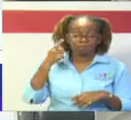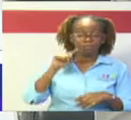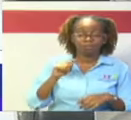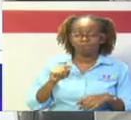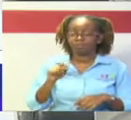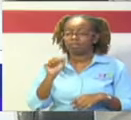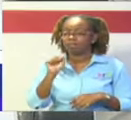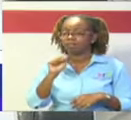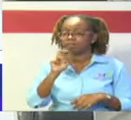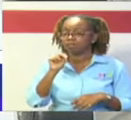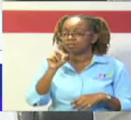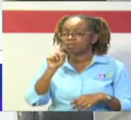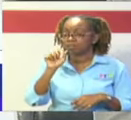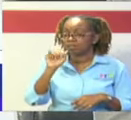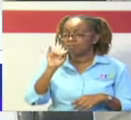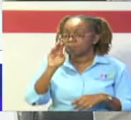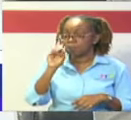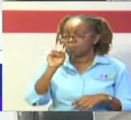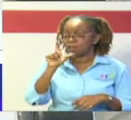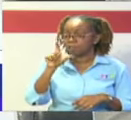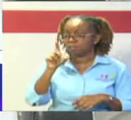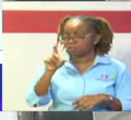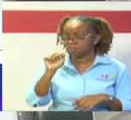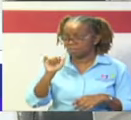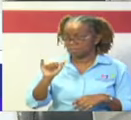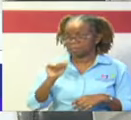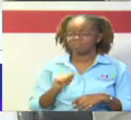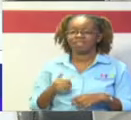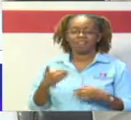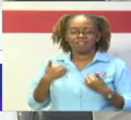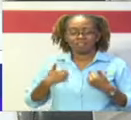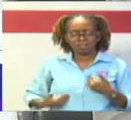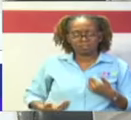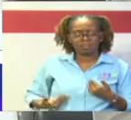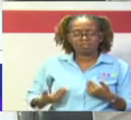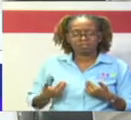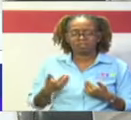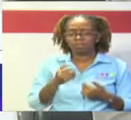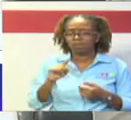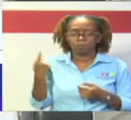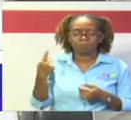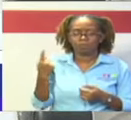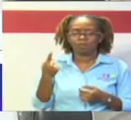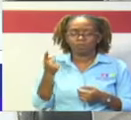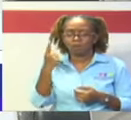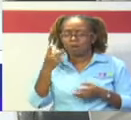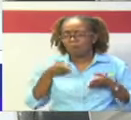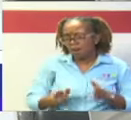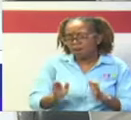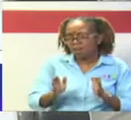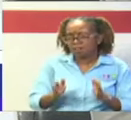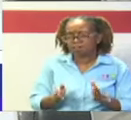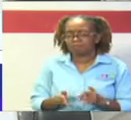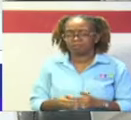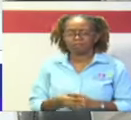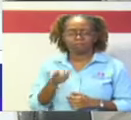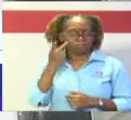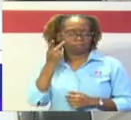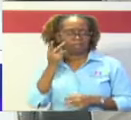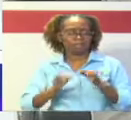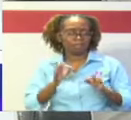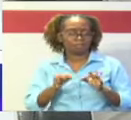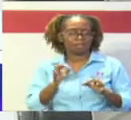vaccine is just one way of verifying whether or not there is a level of immunity that has been built. And Professor Carrington can probably go into a